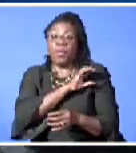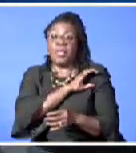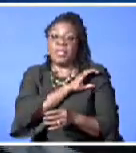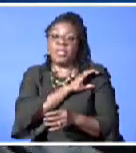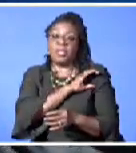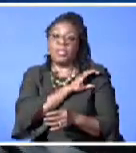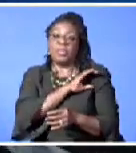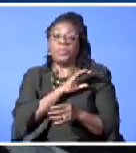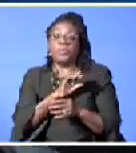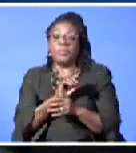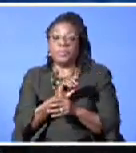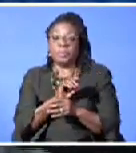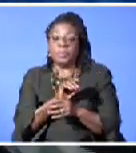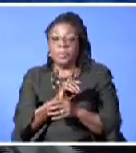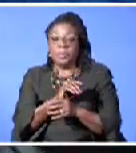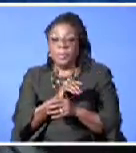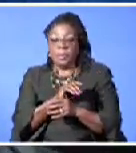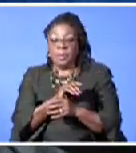resources